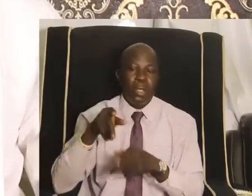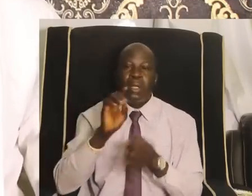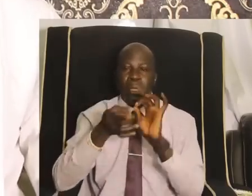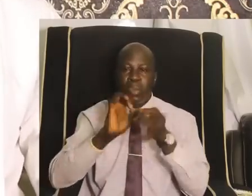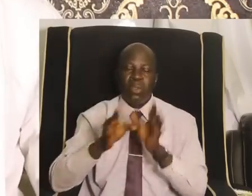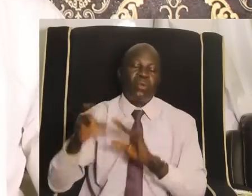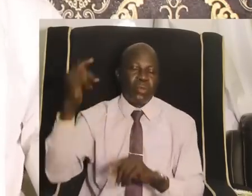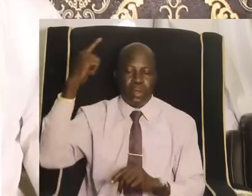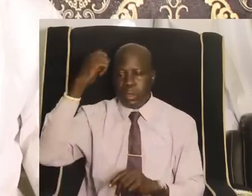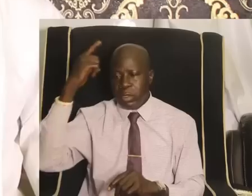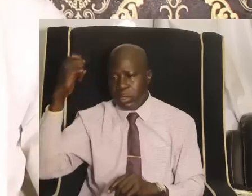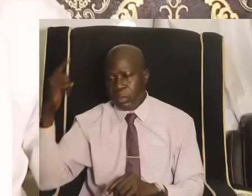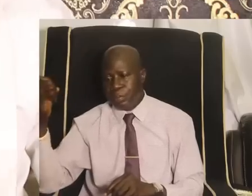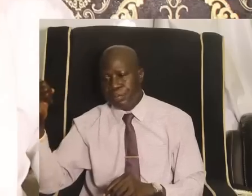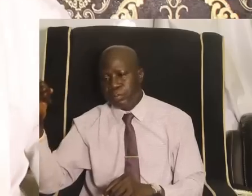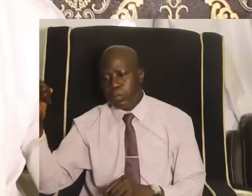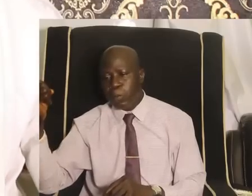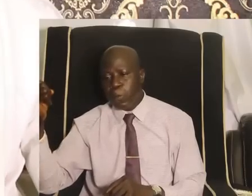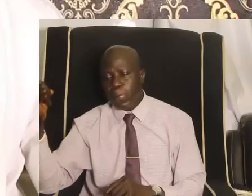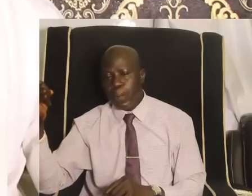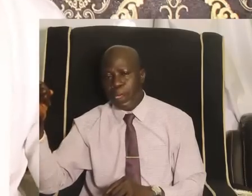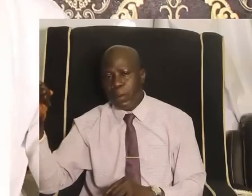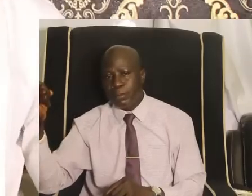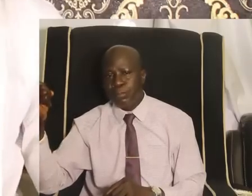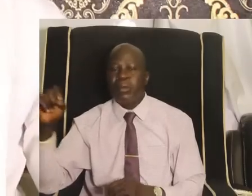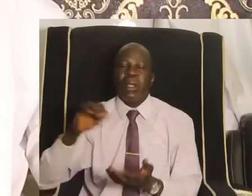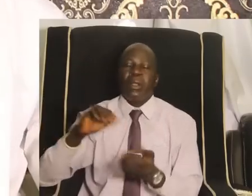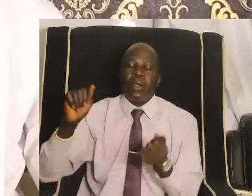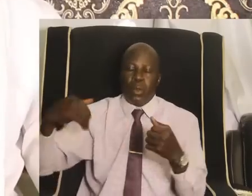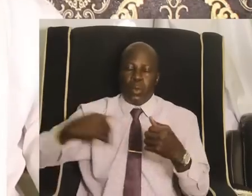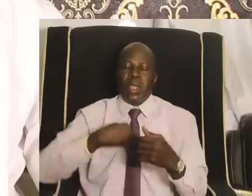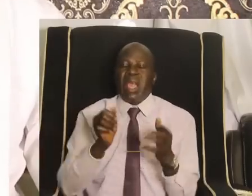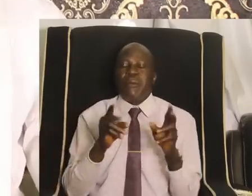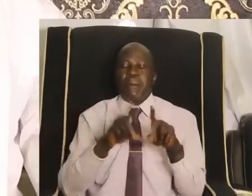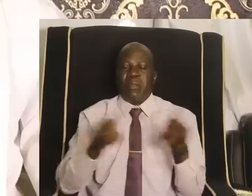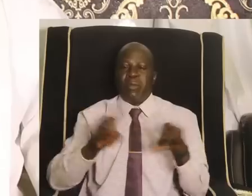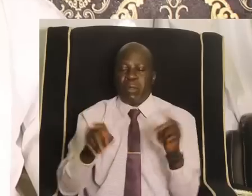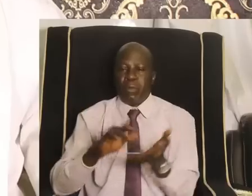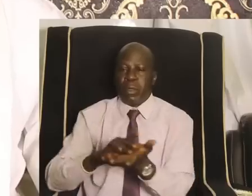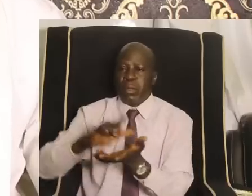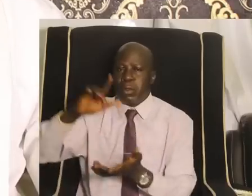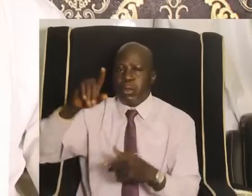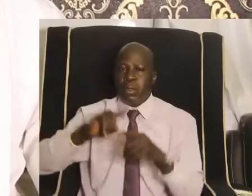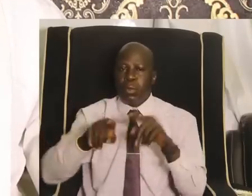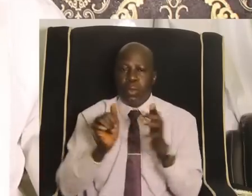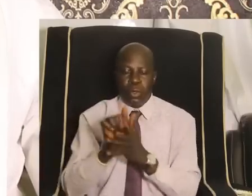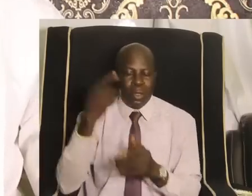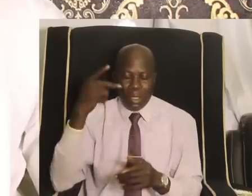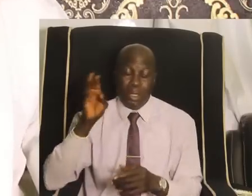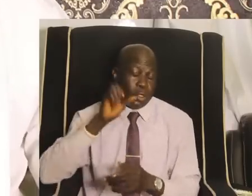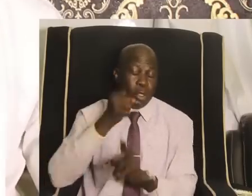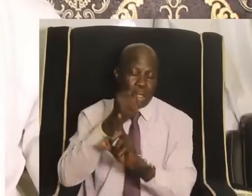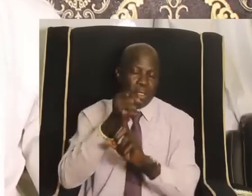prophesied before he was born. The angel visited him. Exactly, it happened to my parents.